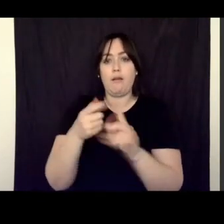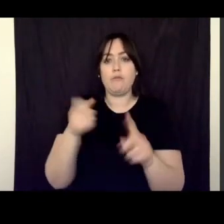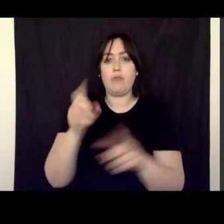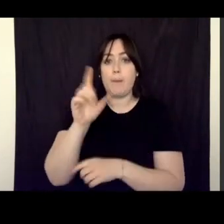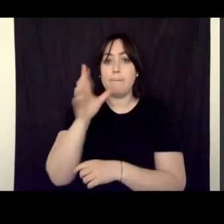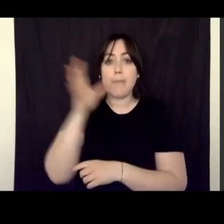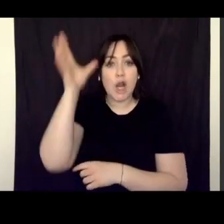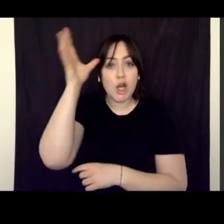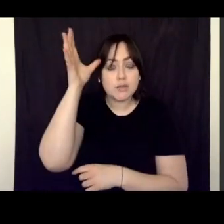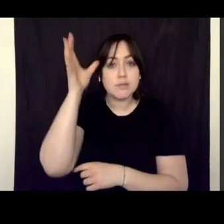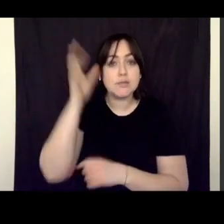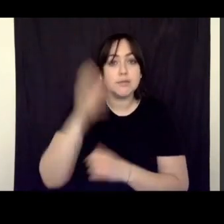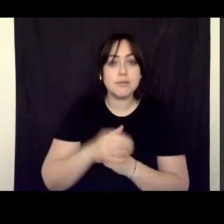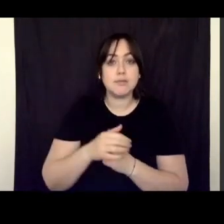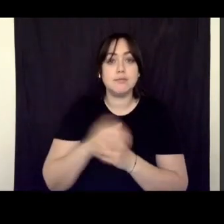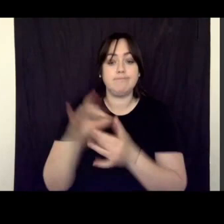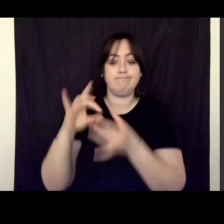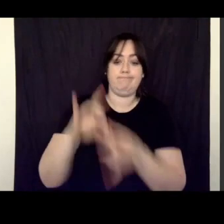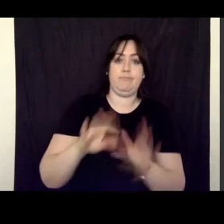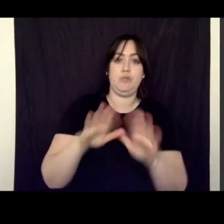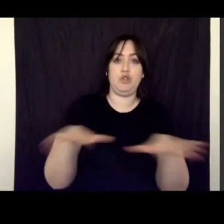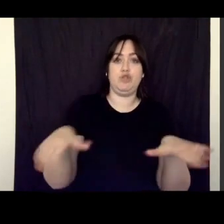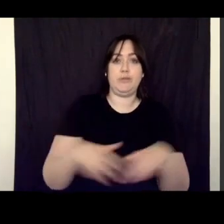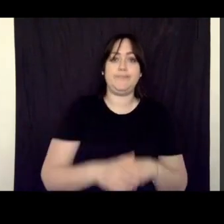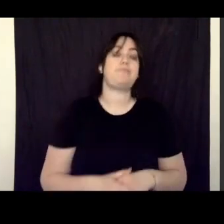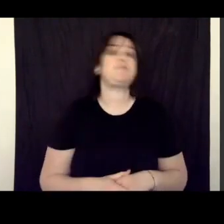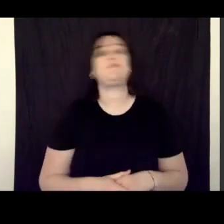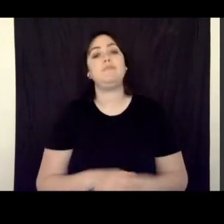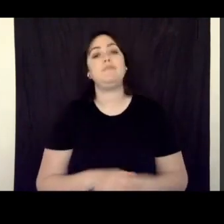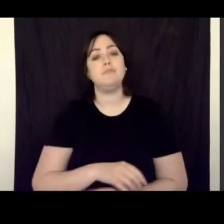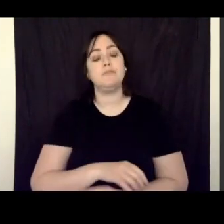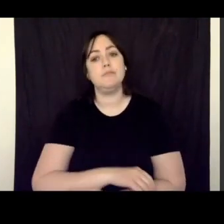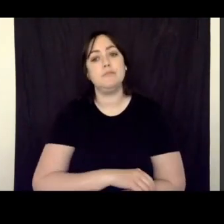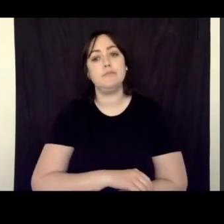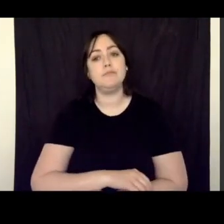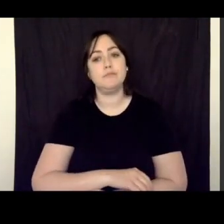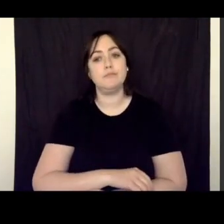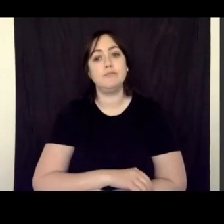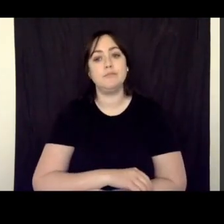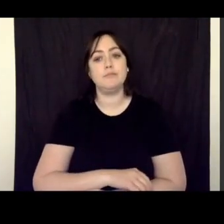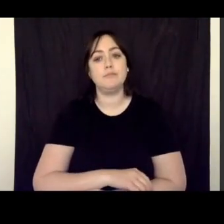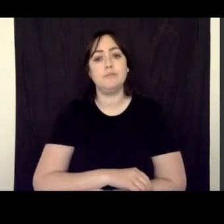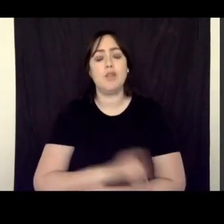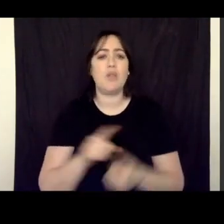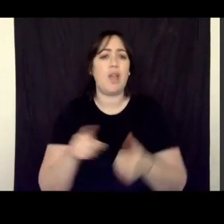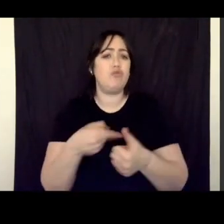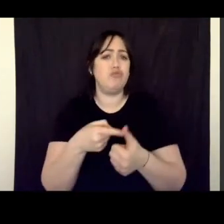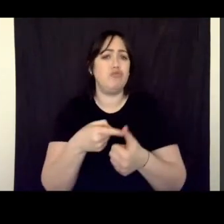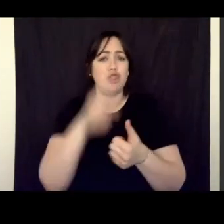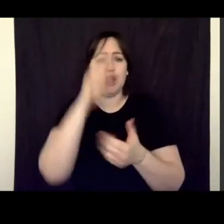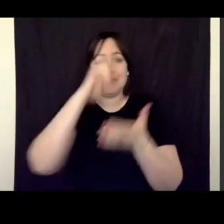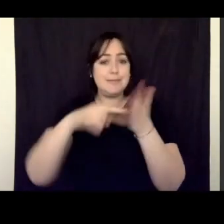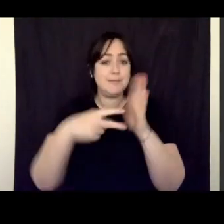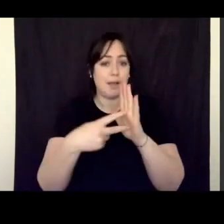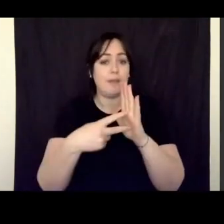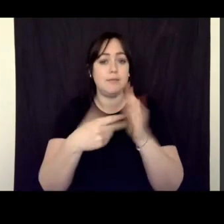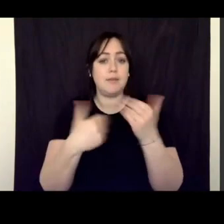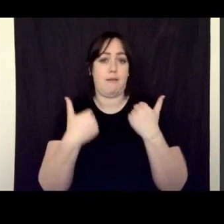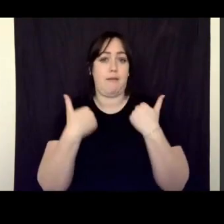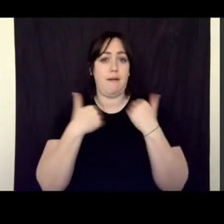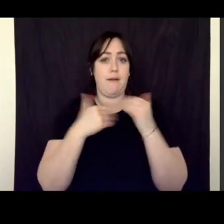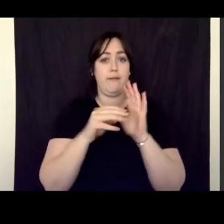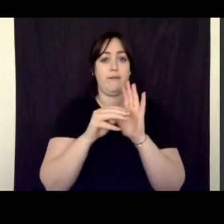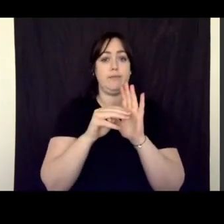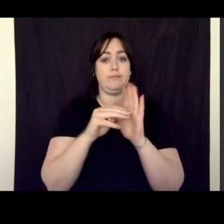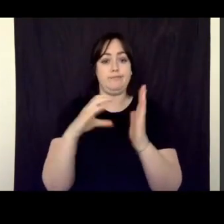parents on children. So the original intent was to have a module that